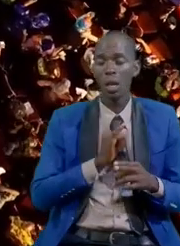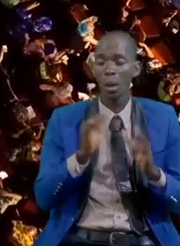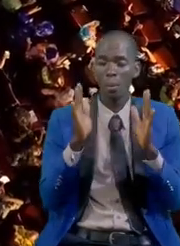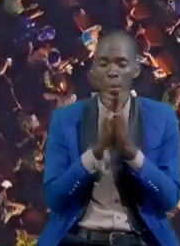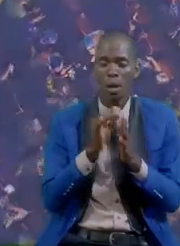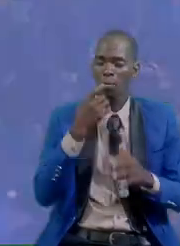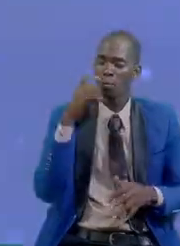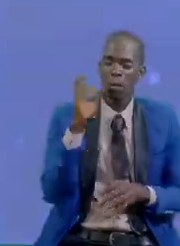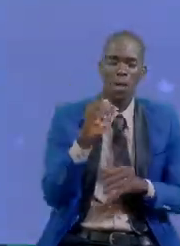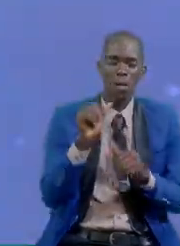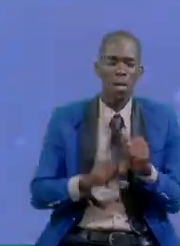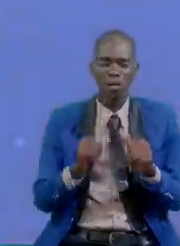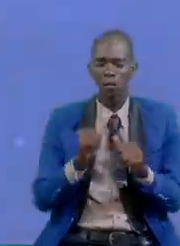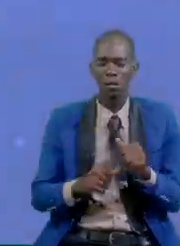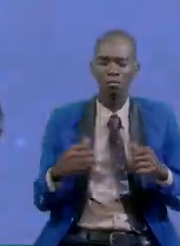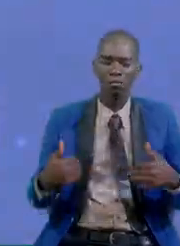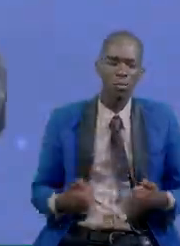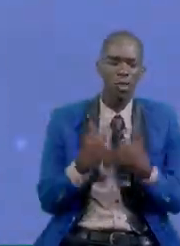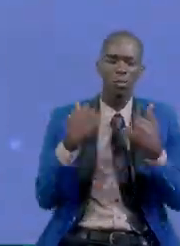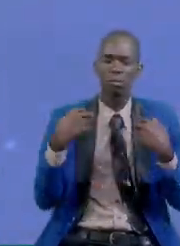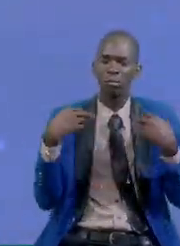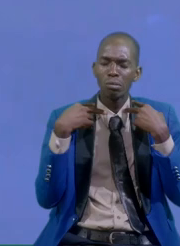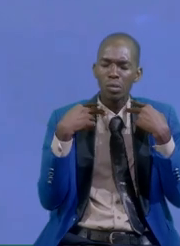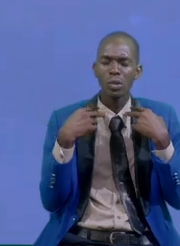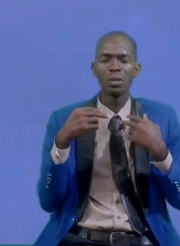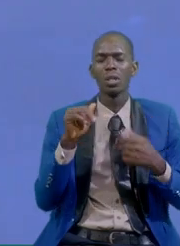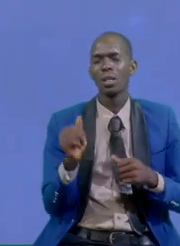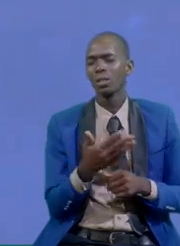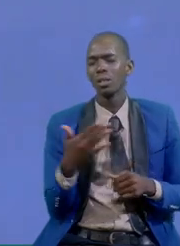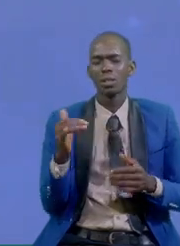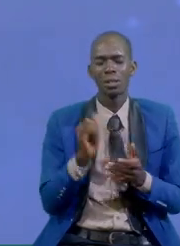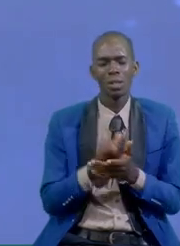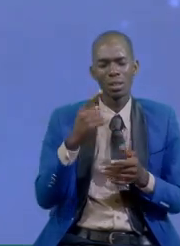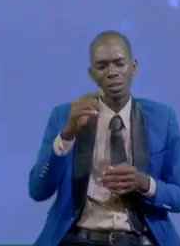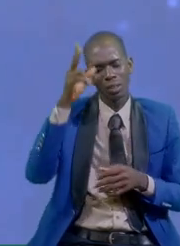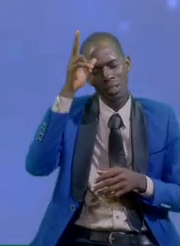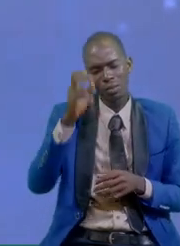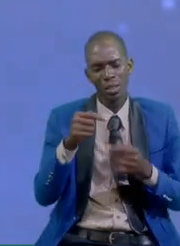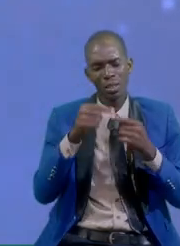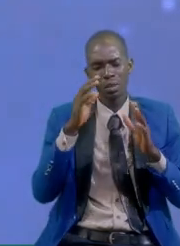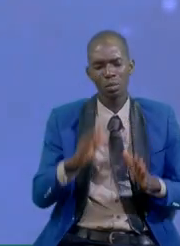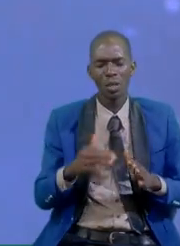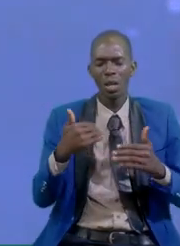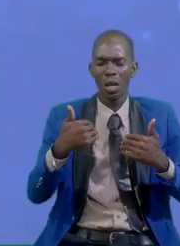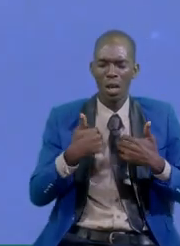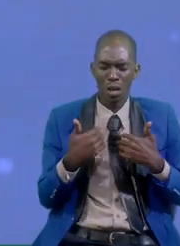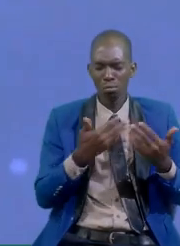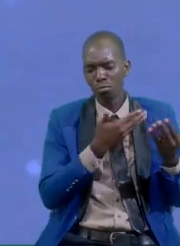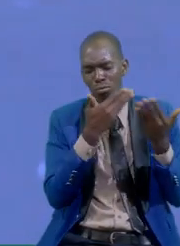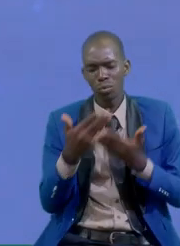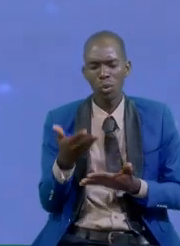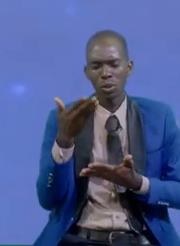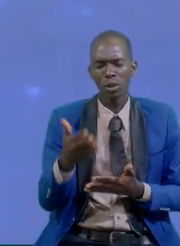every yoke, every demon, everything the devil, the enemy has put there, called sickness, called disease,